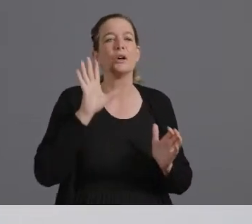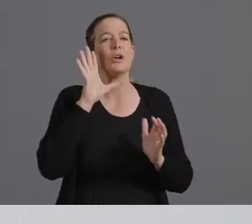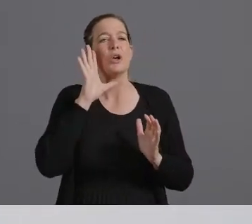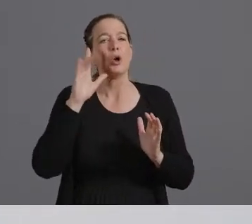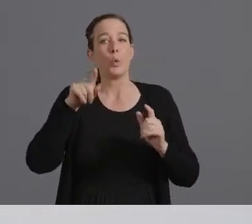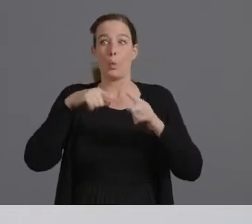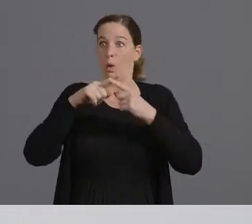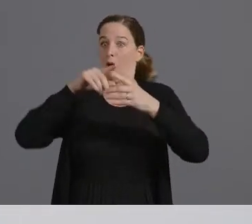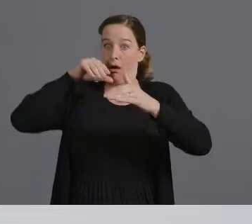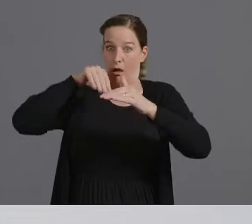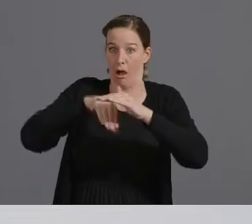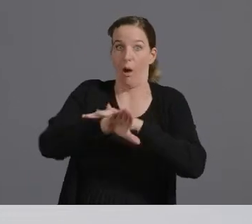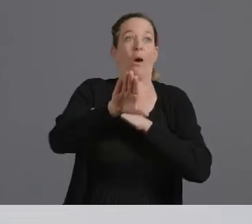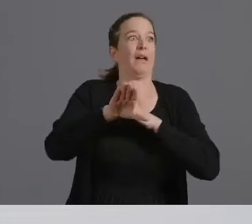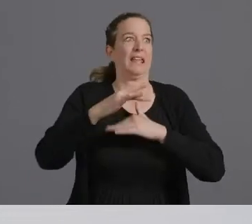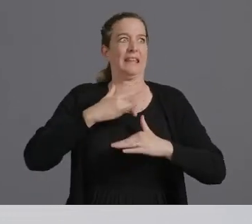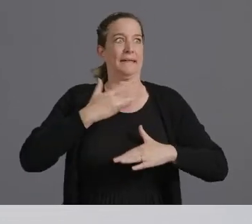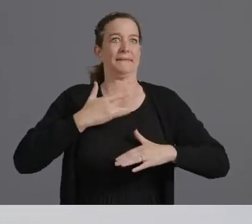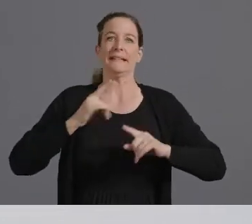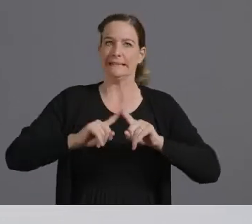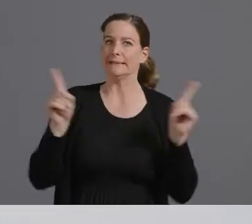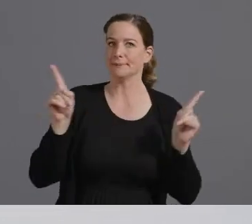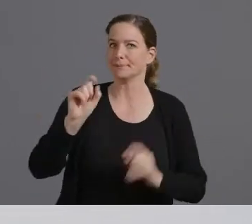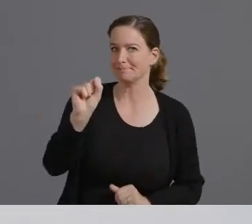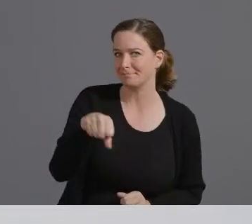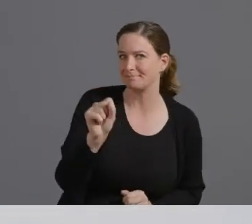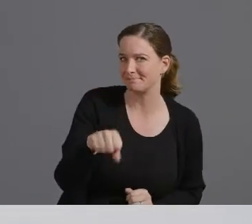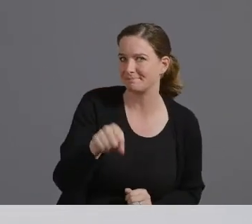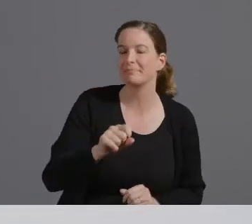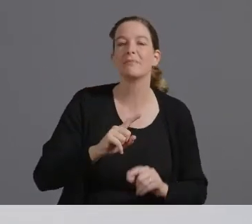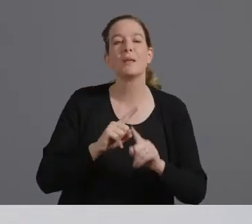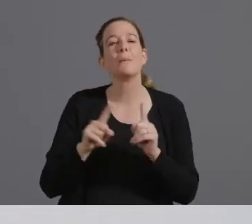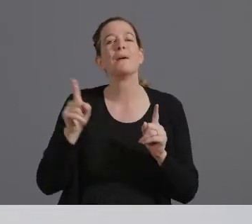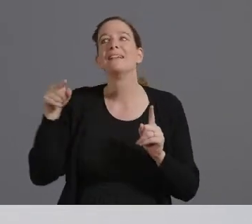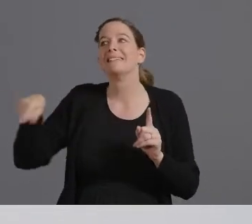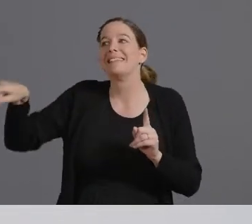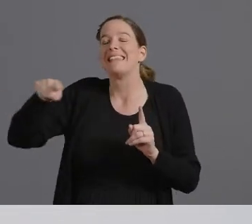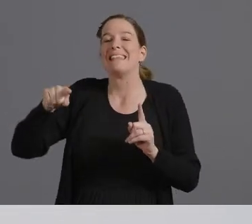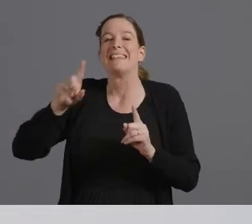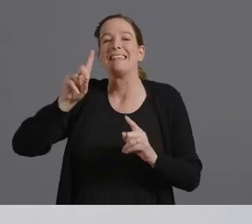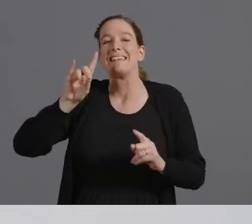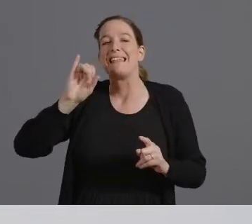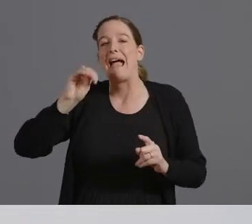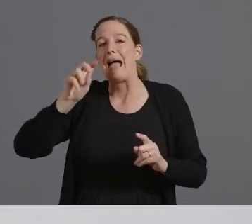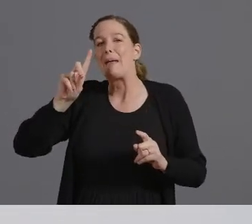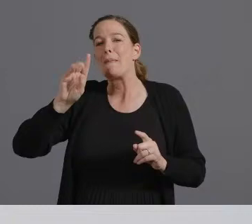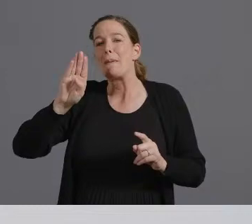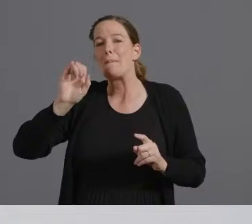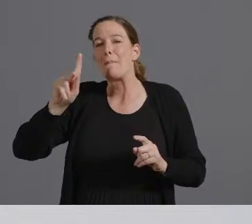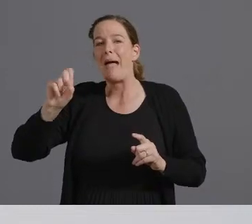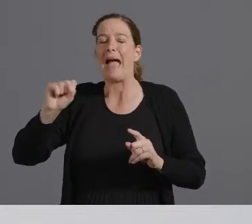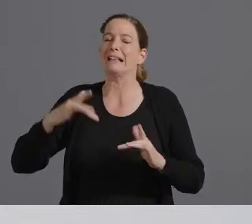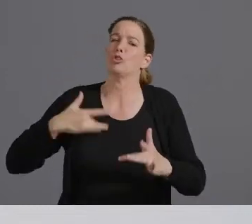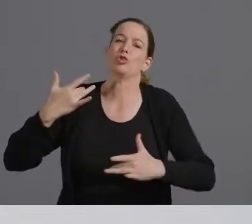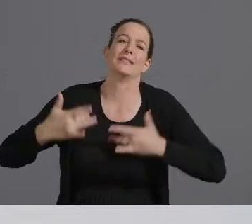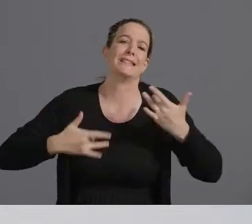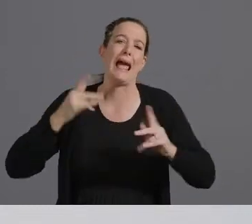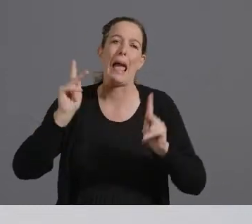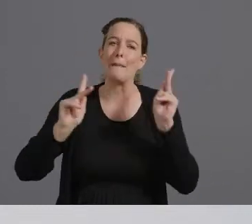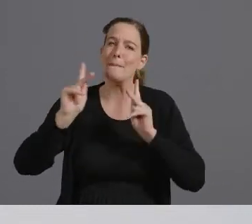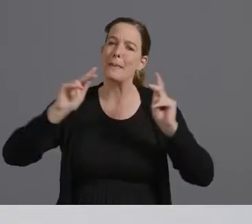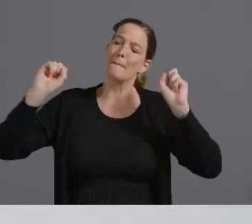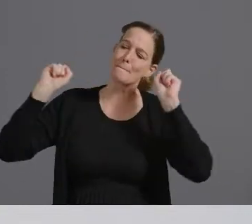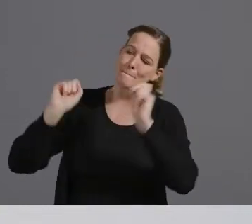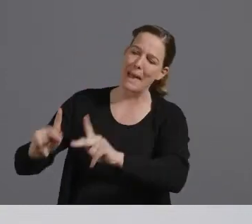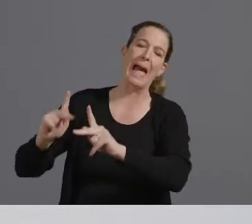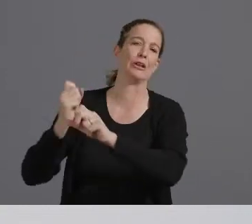we'll be able to bring people back to Major League Baseball. Thank you. You're welcome. Next